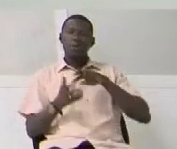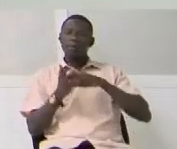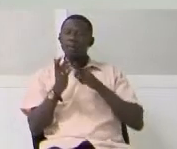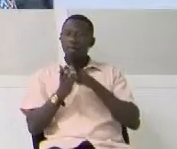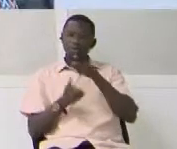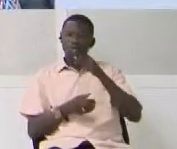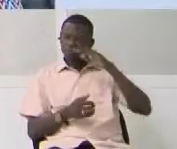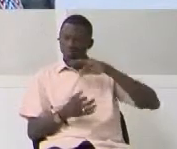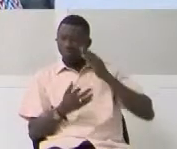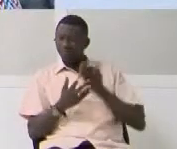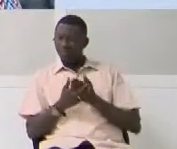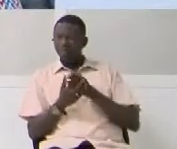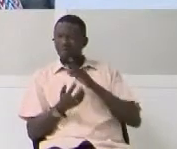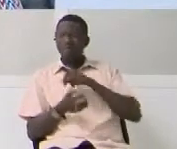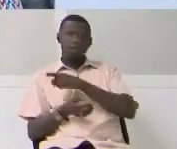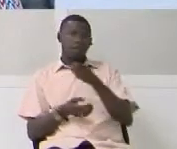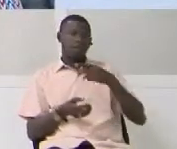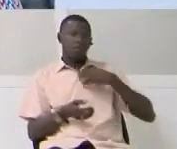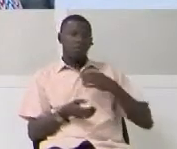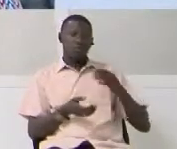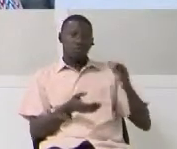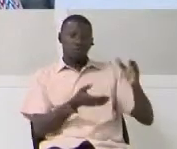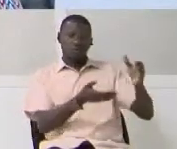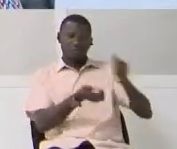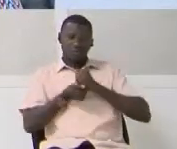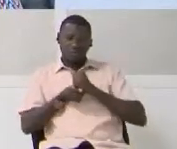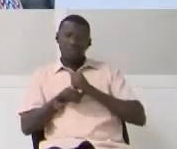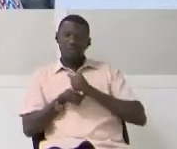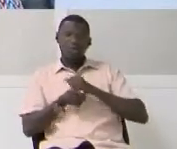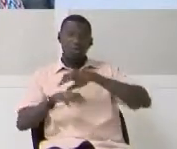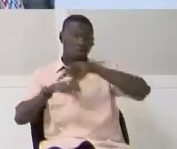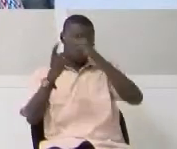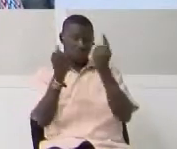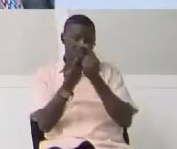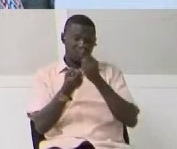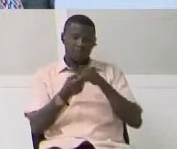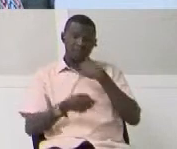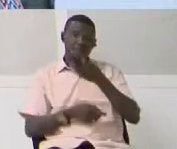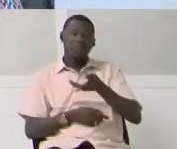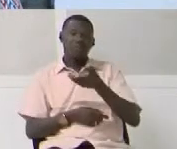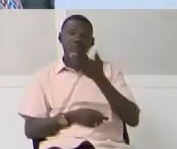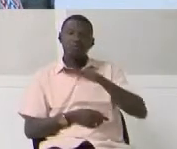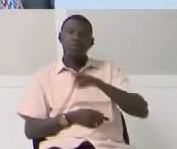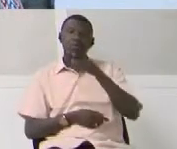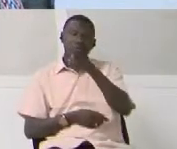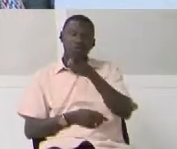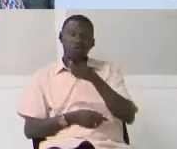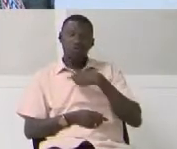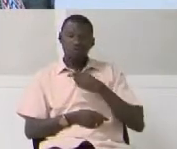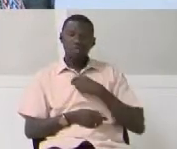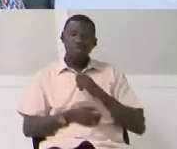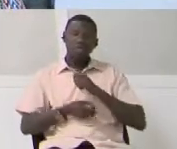that's what I believe. Yes, that's what I believe. Because